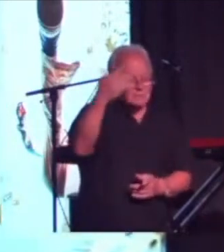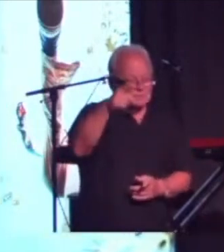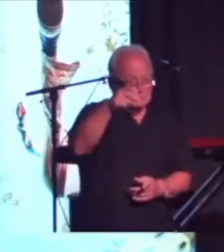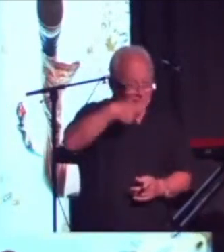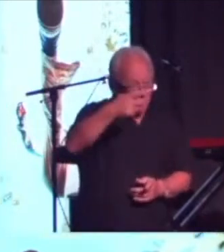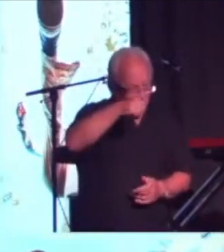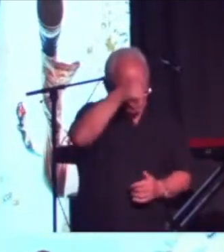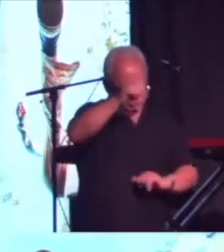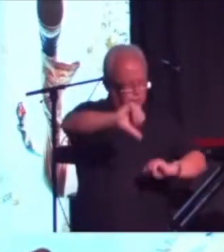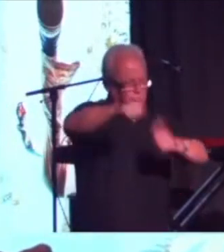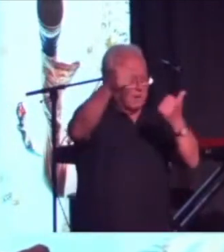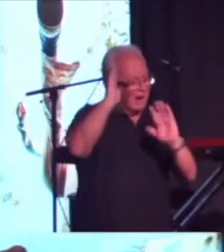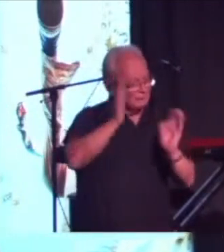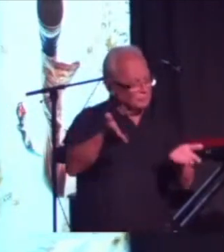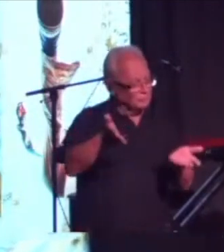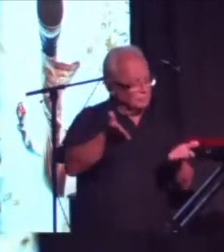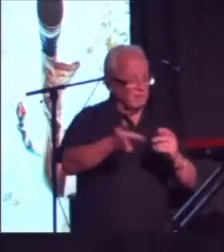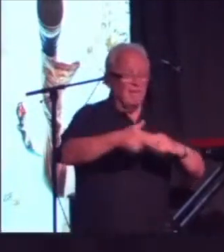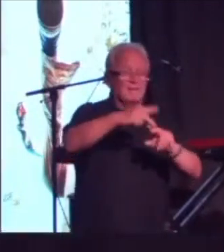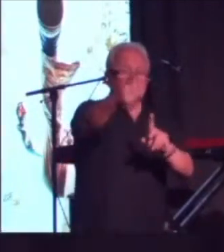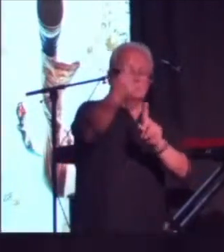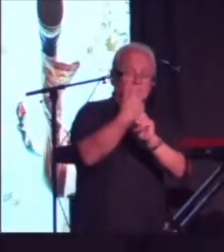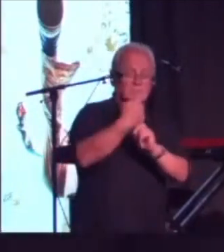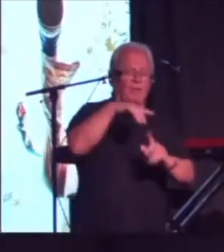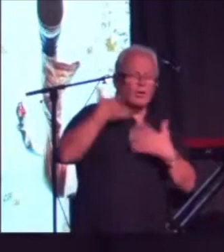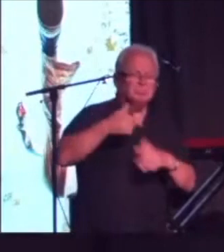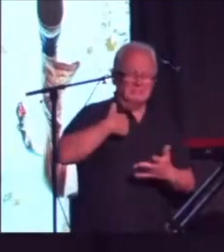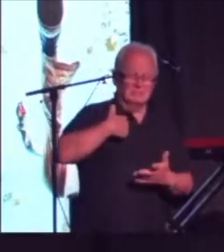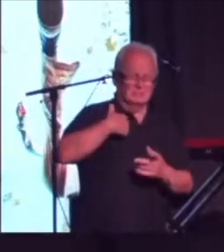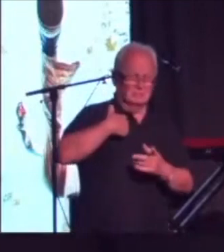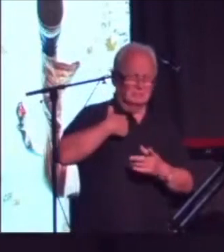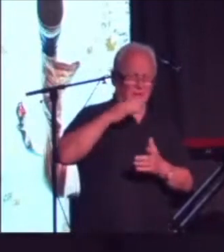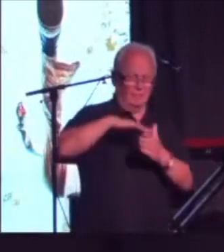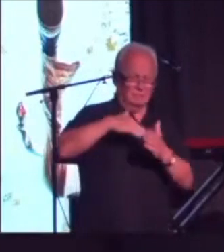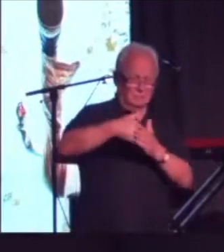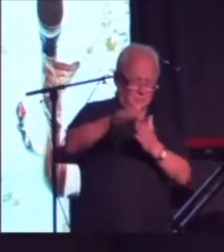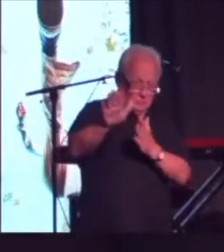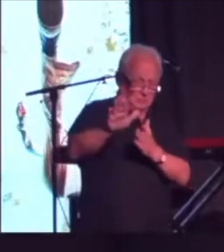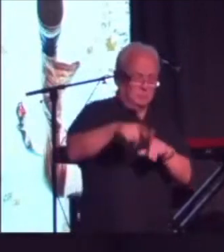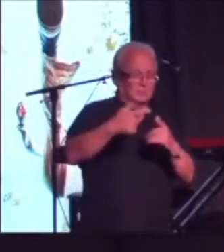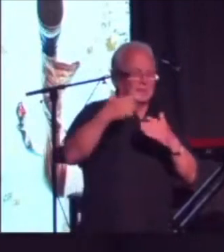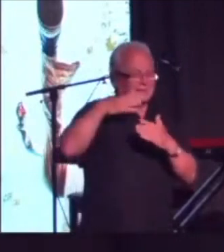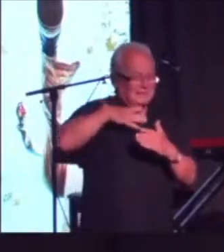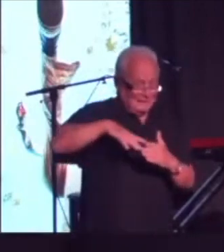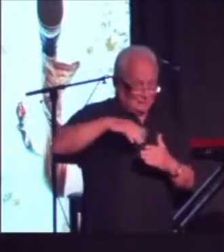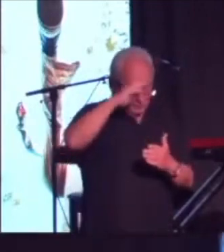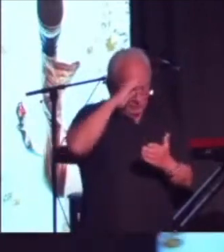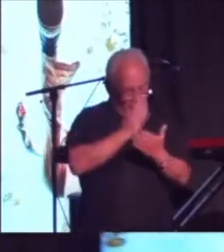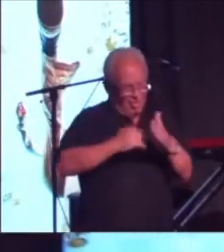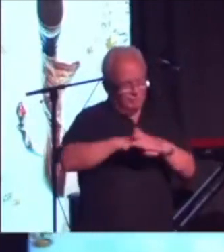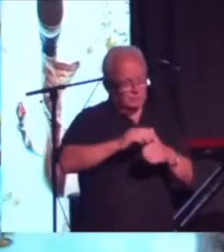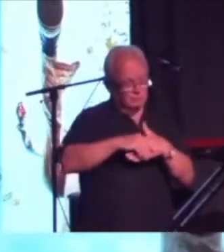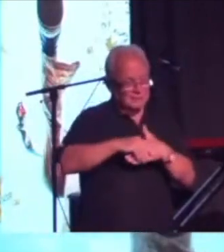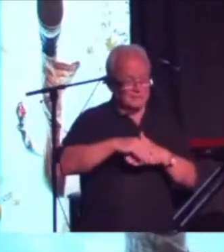friends will shape you, it will make you. If you get that wrong, trouble lies ahead. You see, the fact of the matter is this, we should be kind to